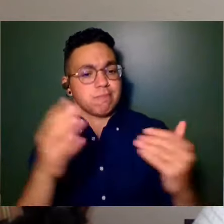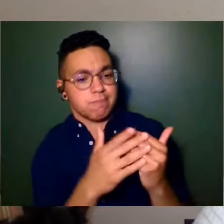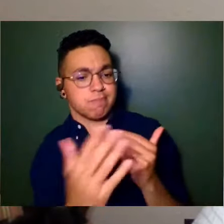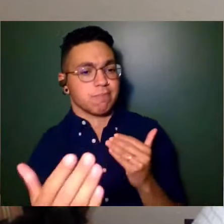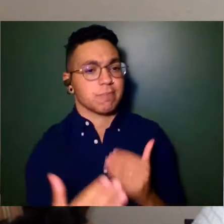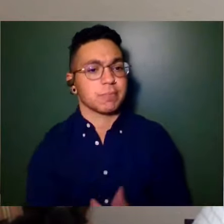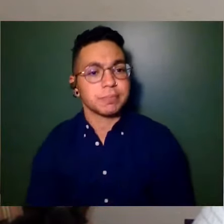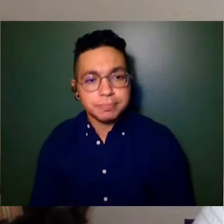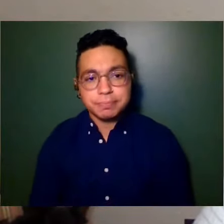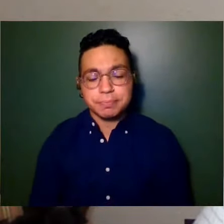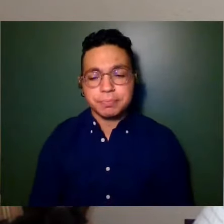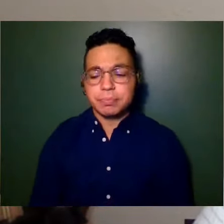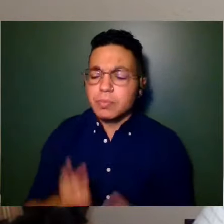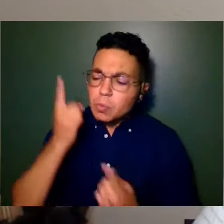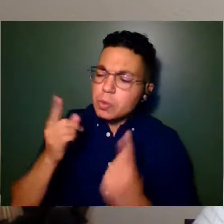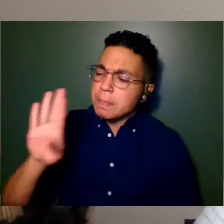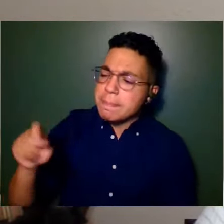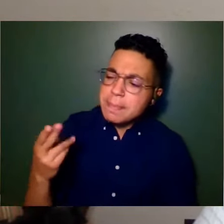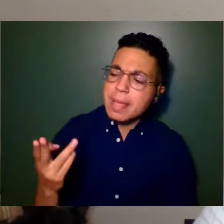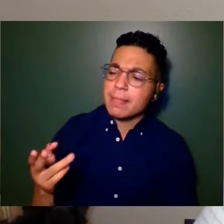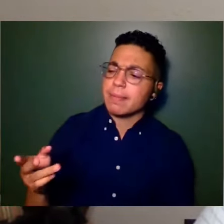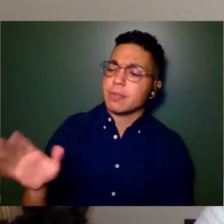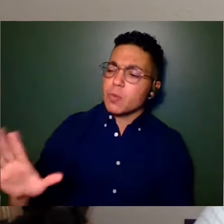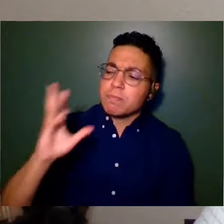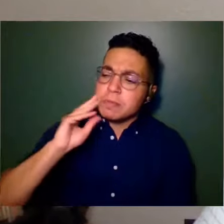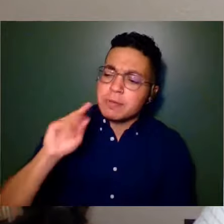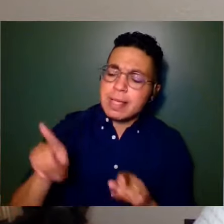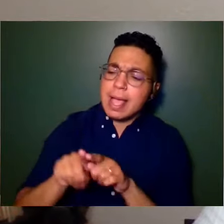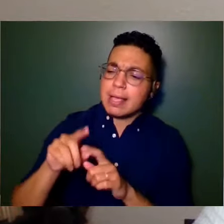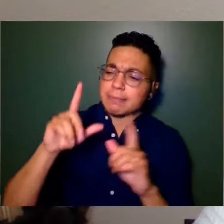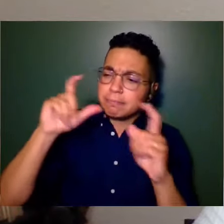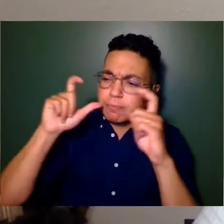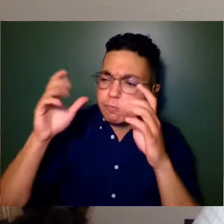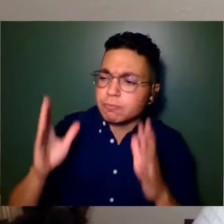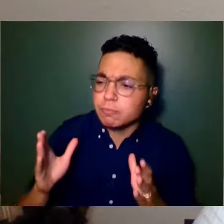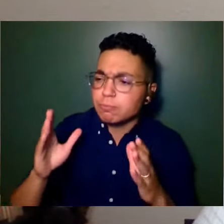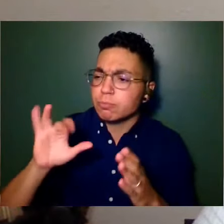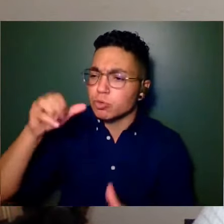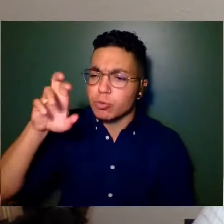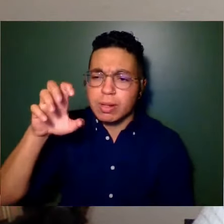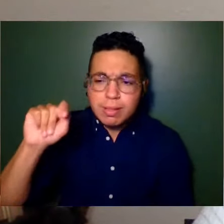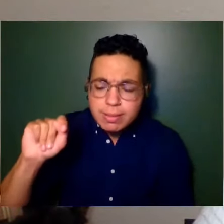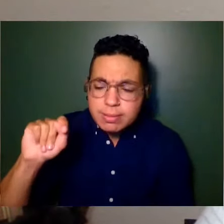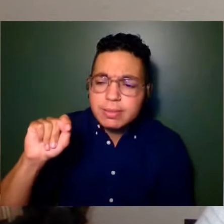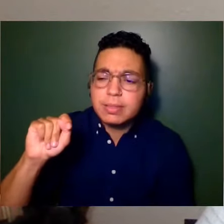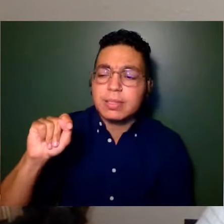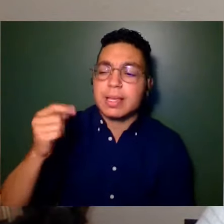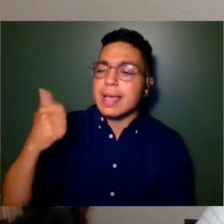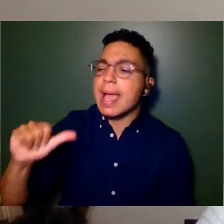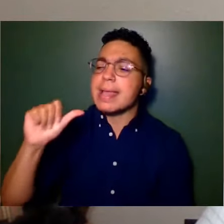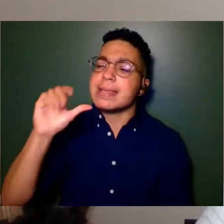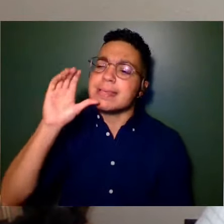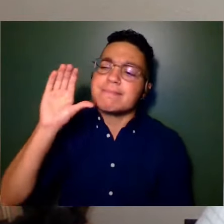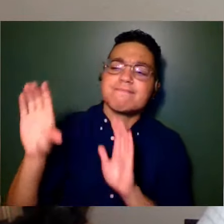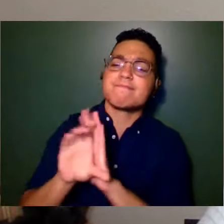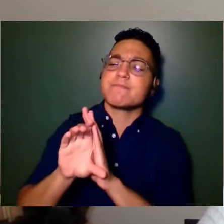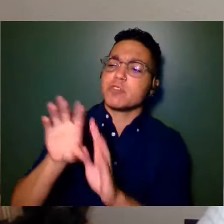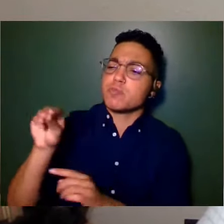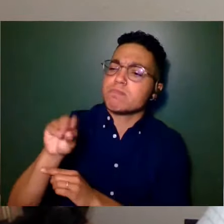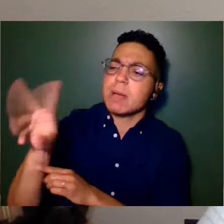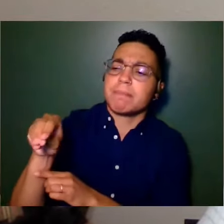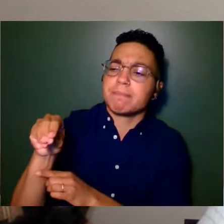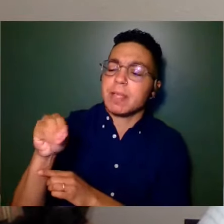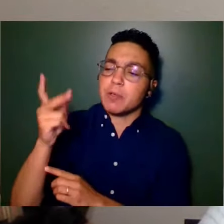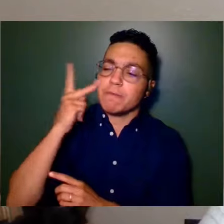I'm wondering, Beth, as a photojournalist, if there's an image that you have taken or seen that captures the